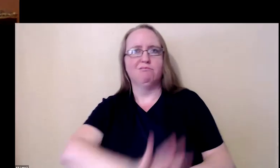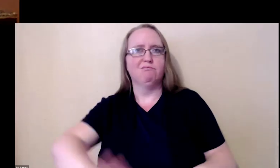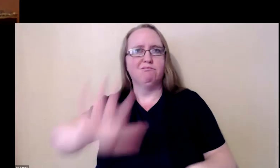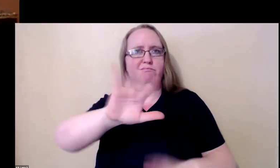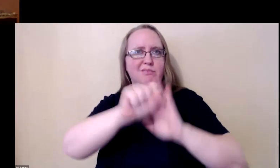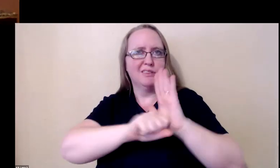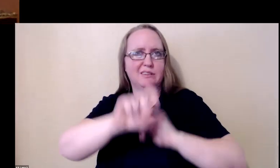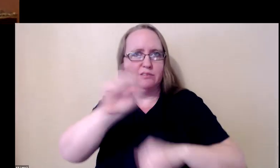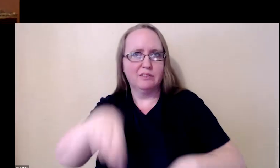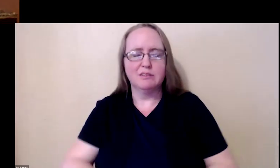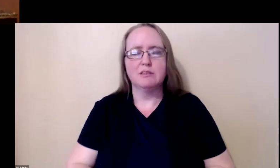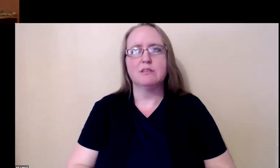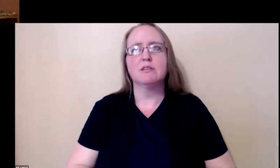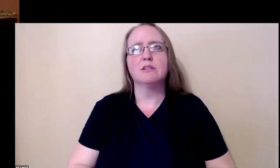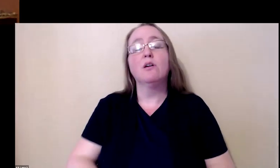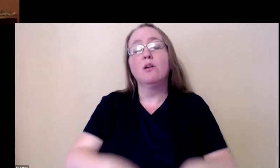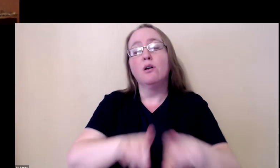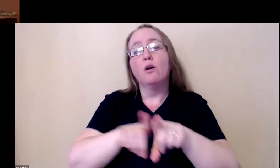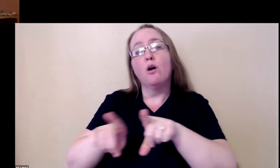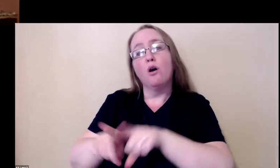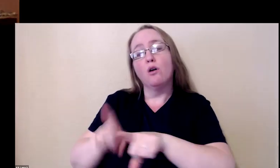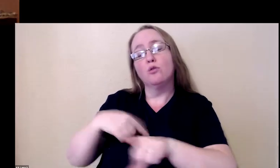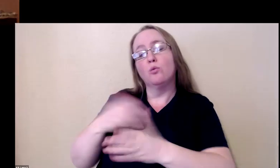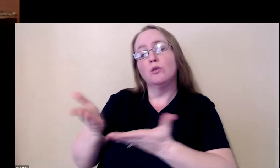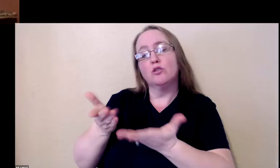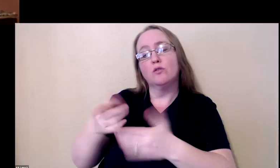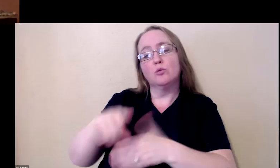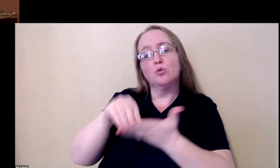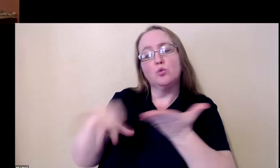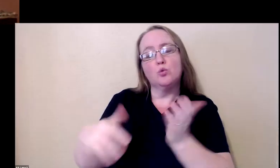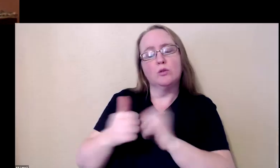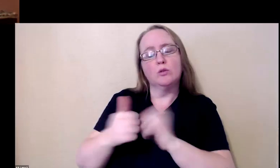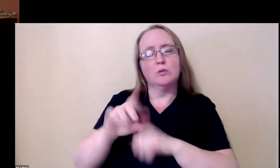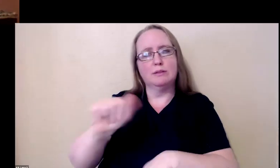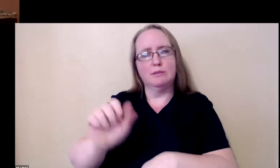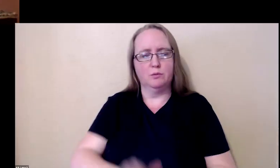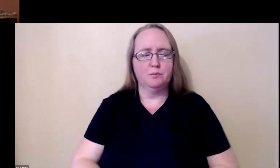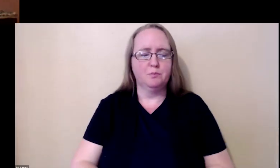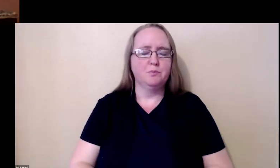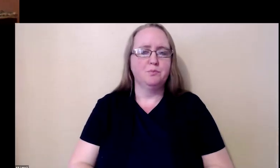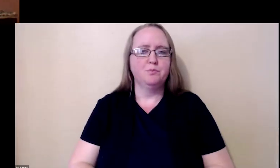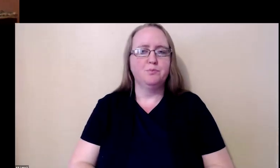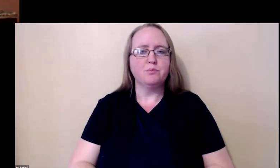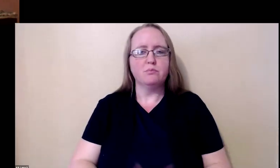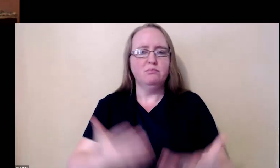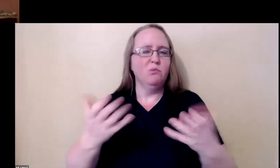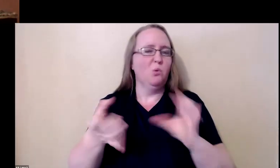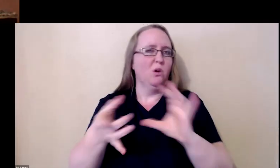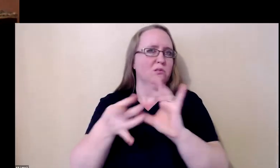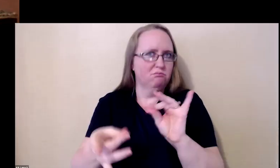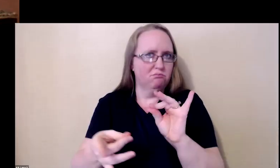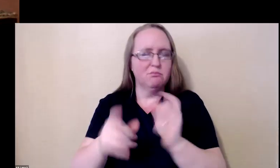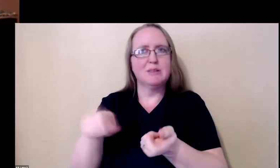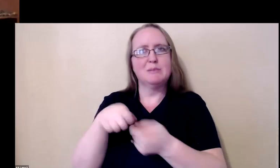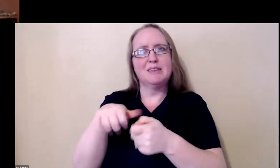Texas. And we also service those students with disabilities as well. Just want to say that a particular area